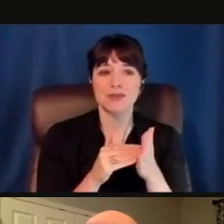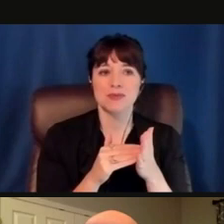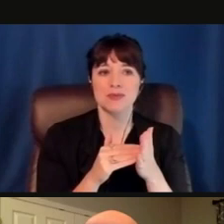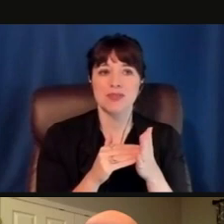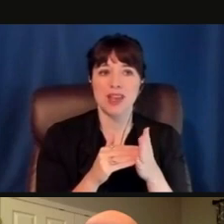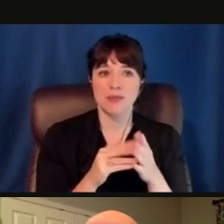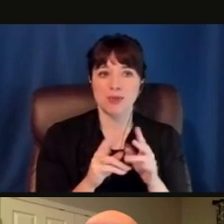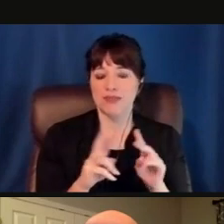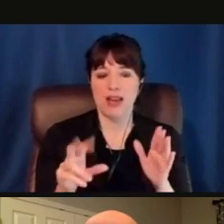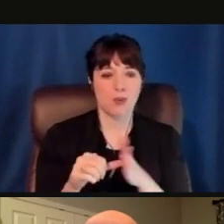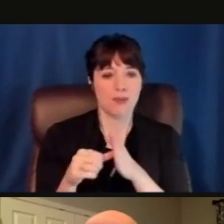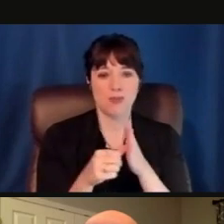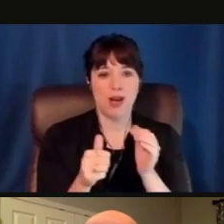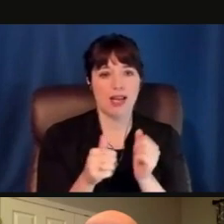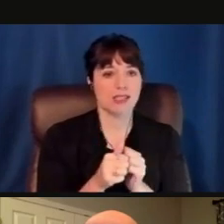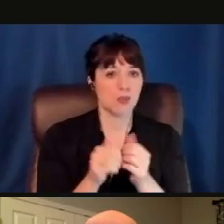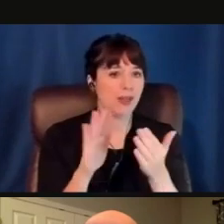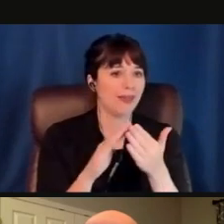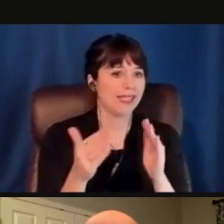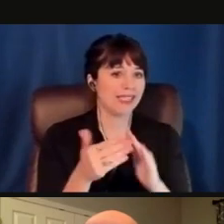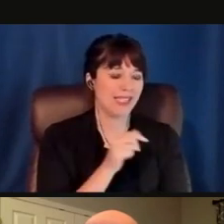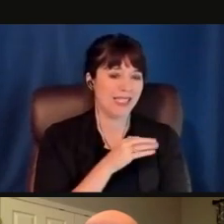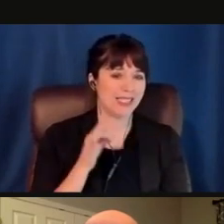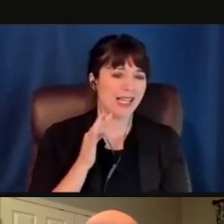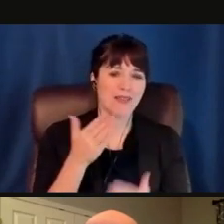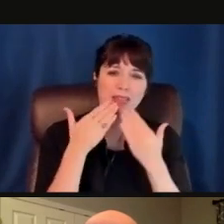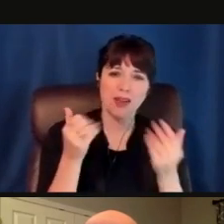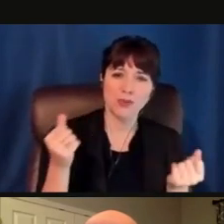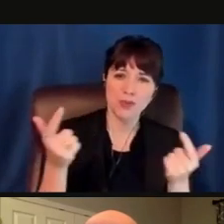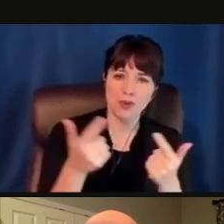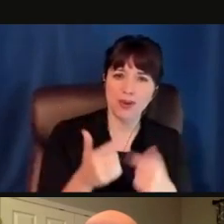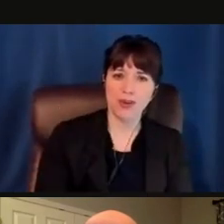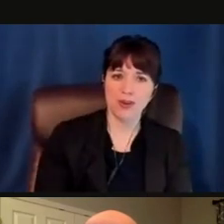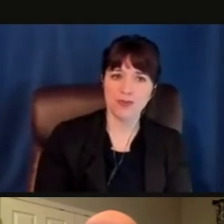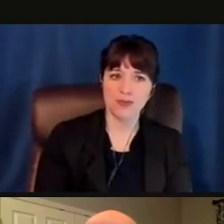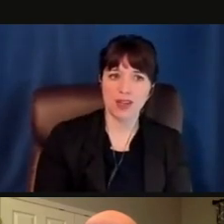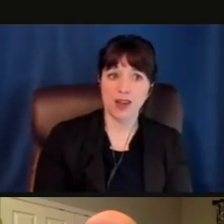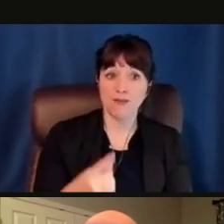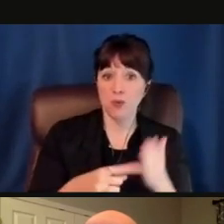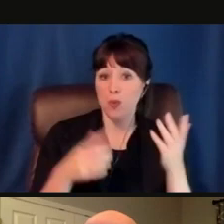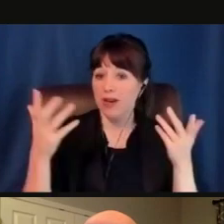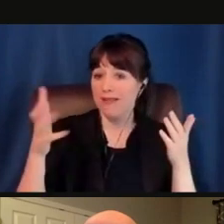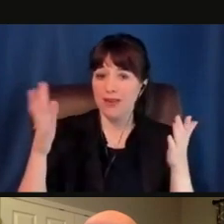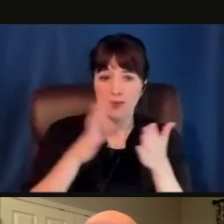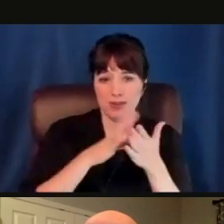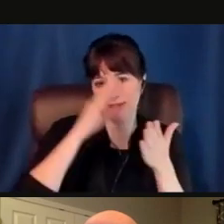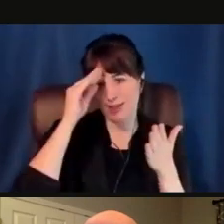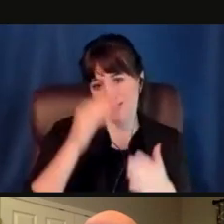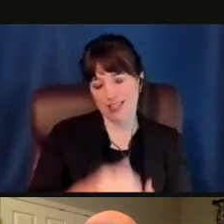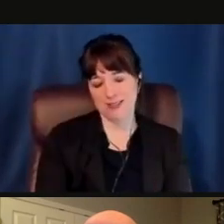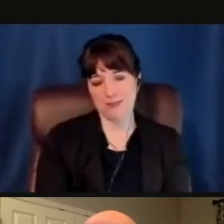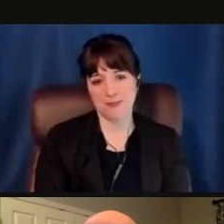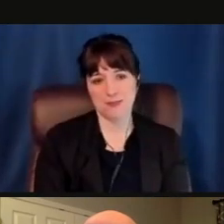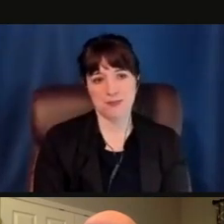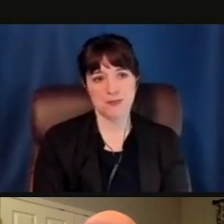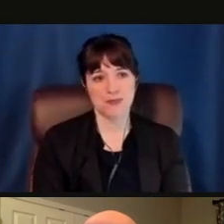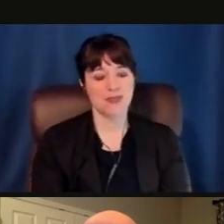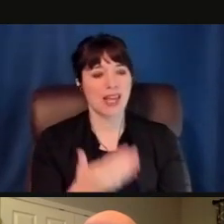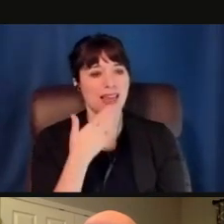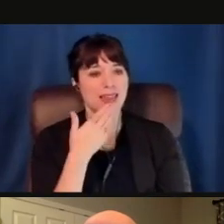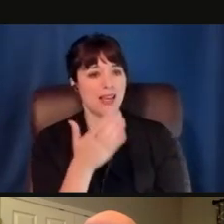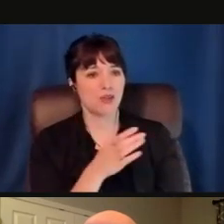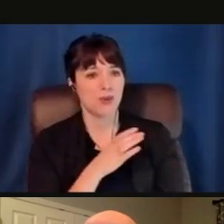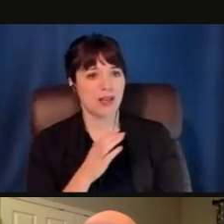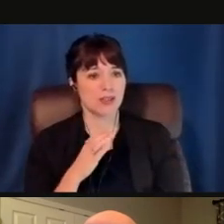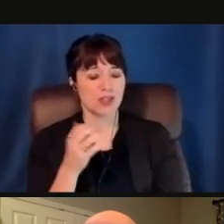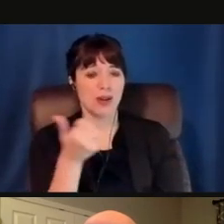very impressed with the city staff. So thank you all for what I've already been learning. Thank you, Councillor.